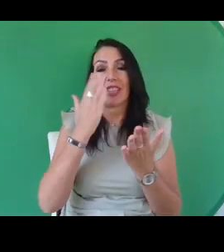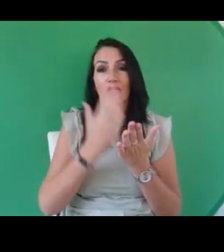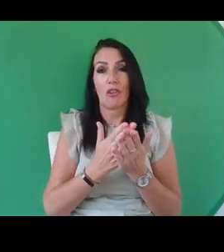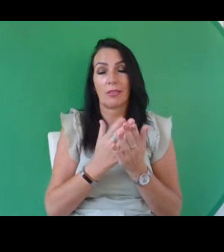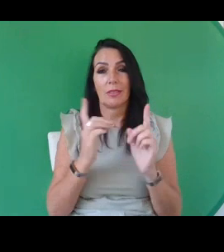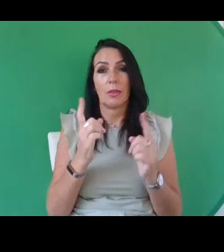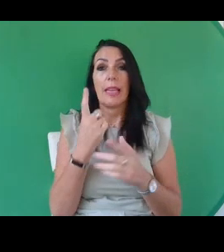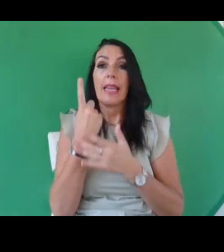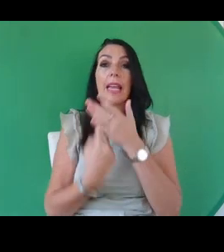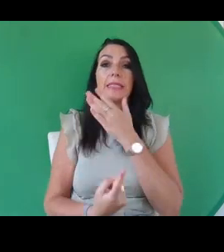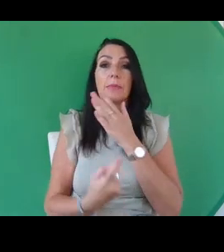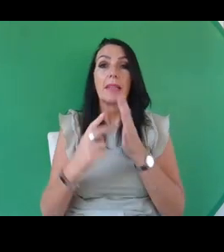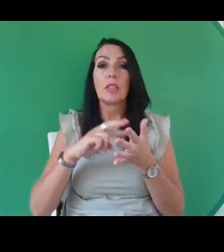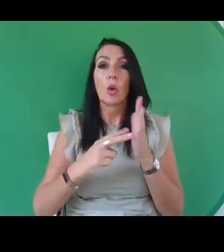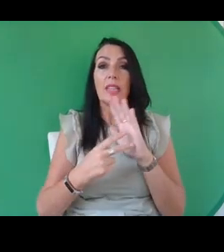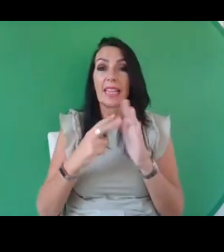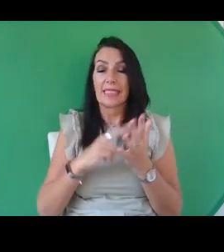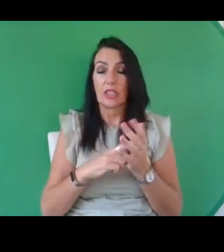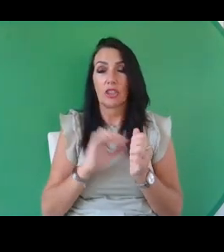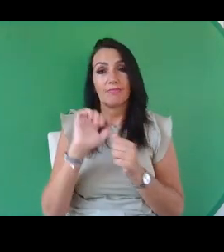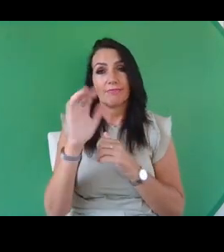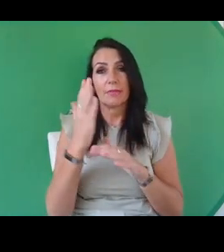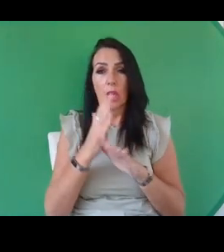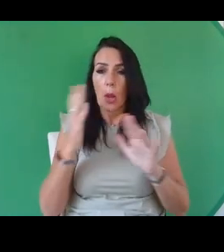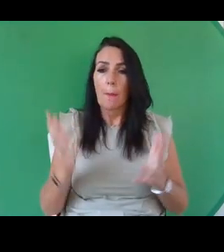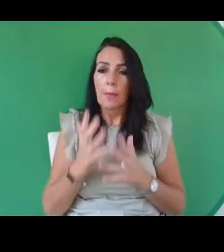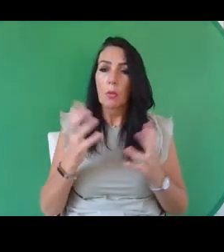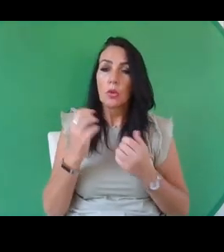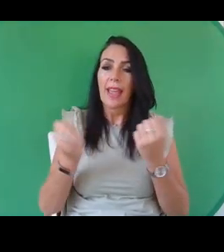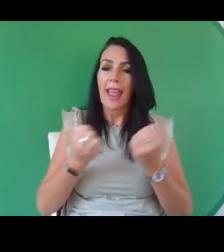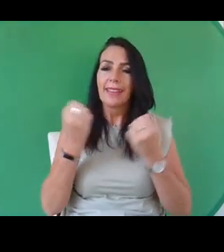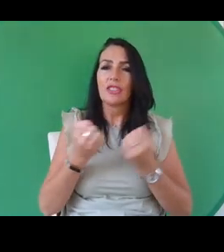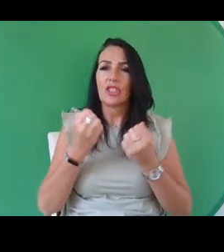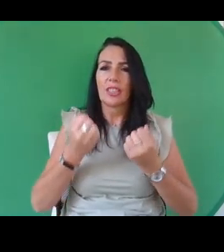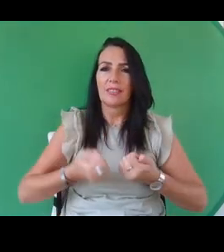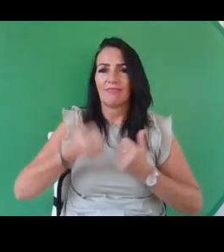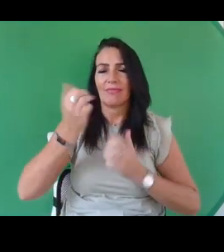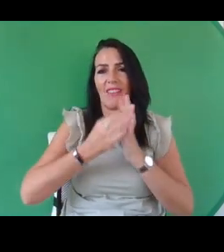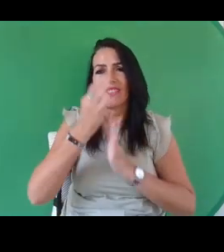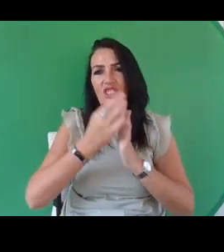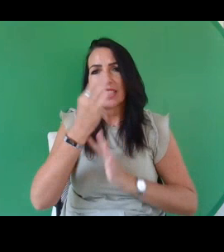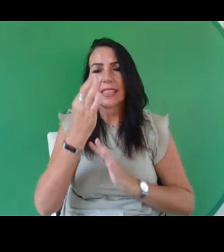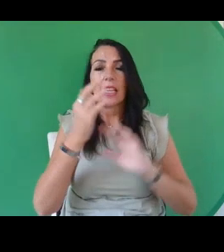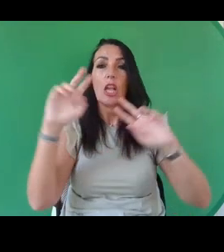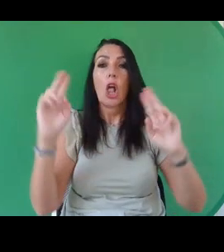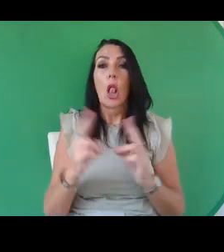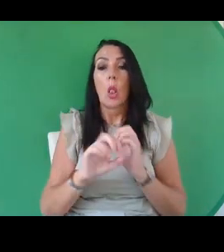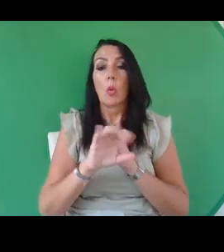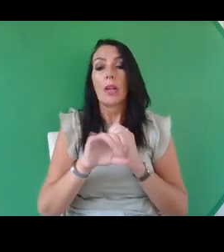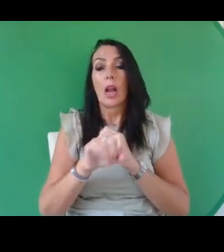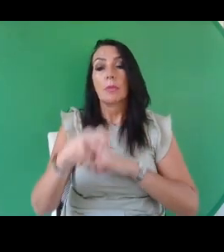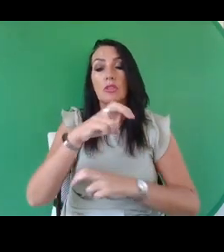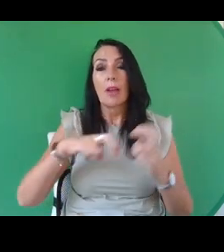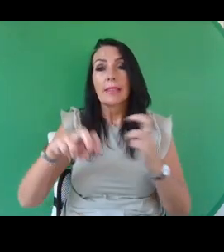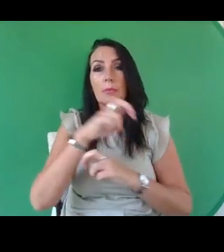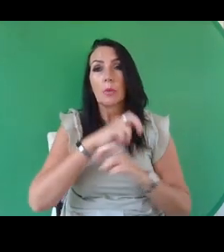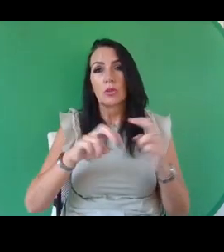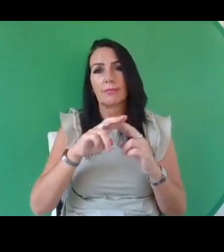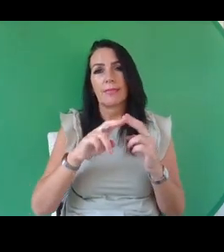independent organisation dedicated to promoting energy efficiency, low carbon transport and sustainable energy